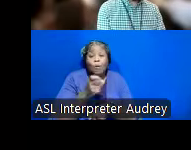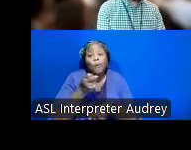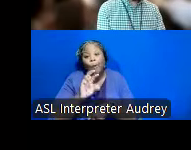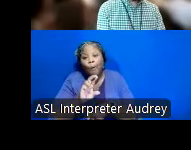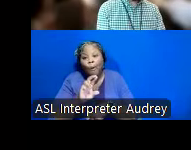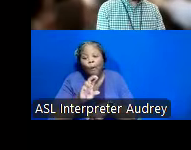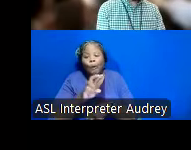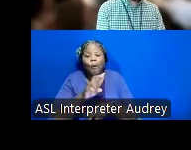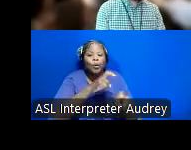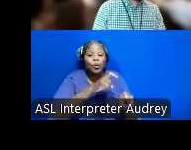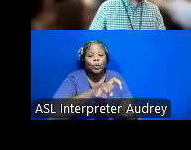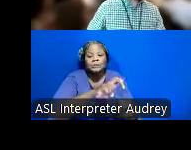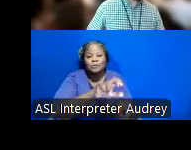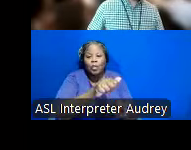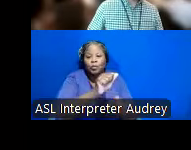been reassigned.